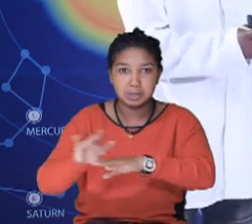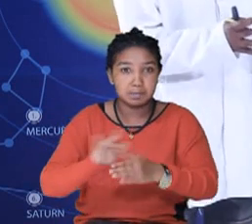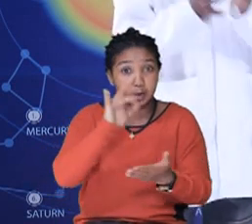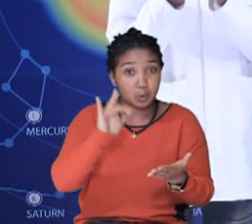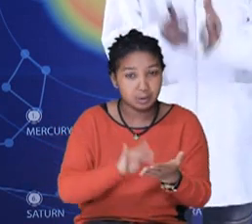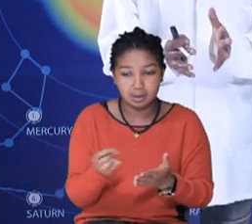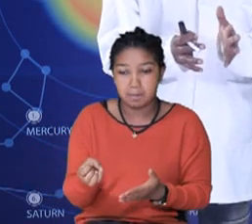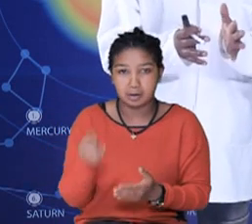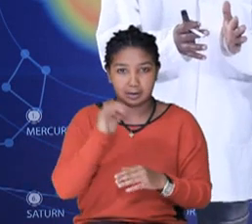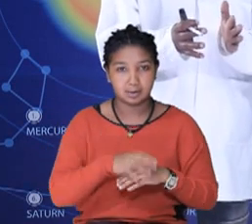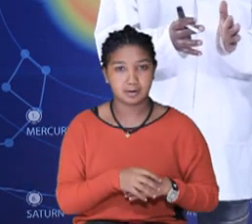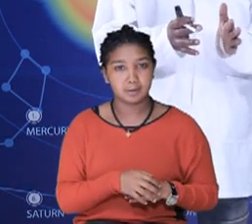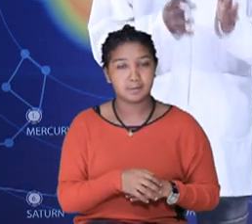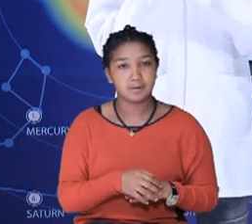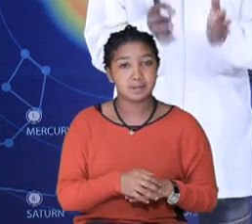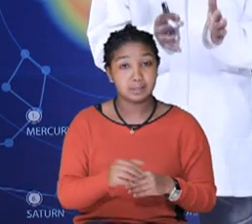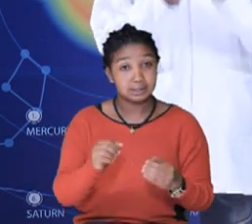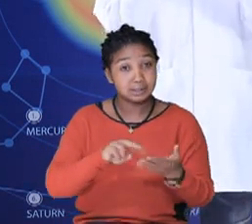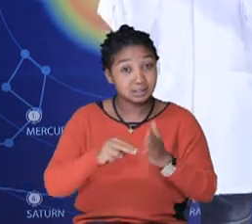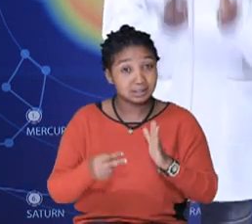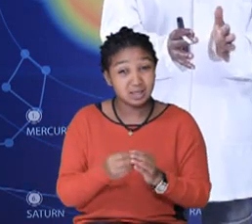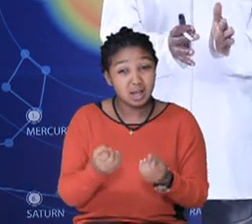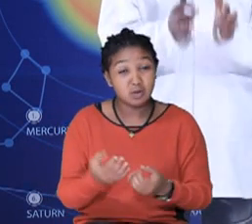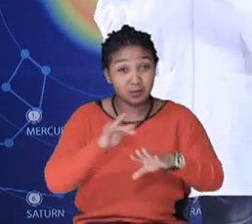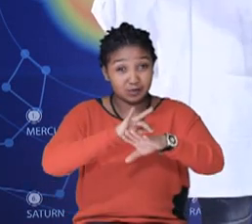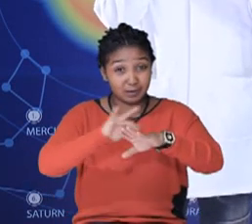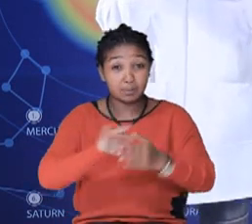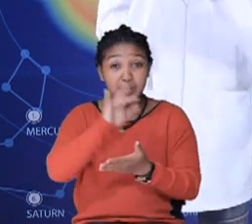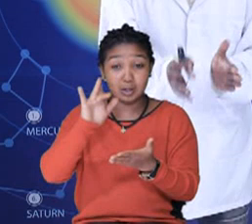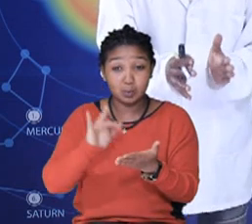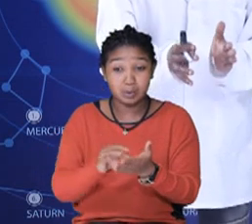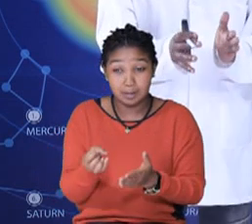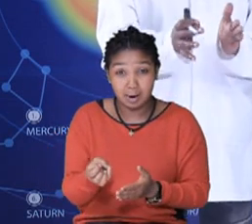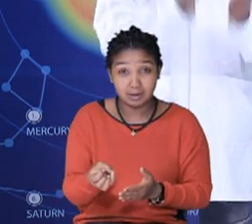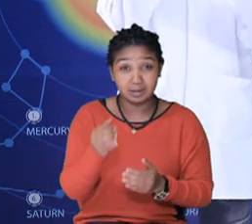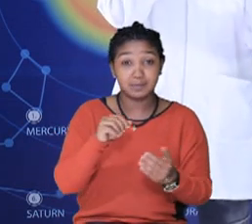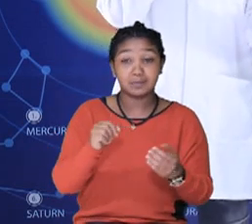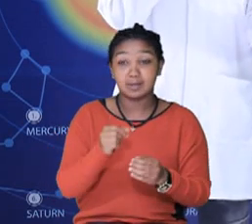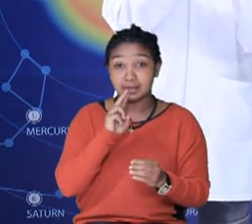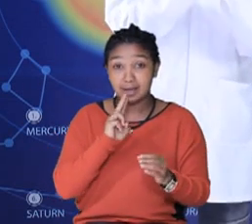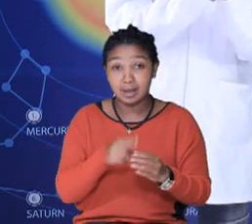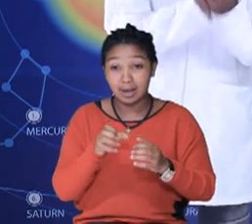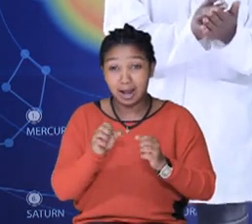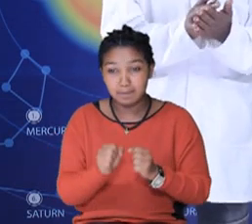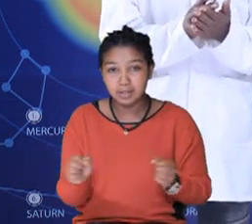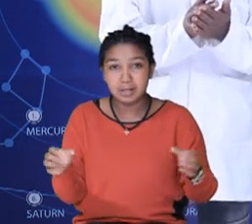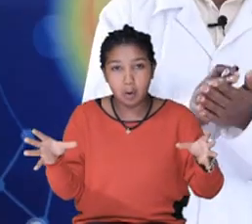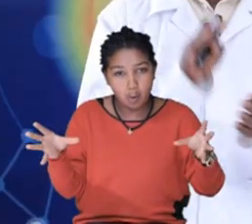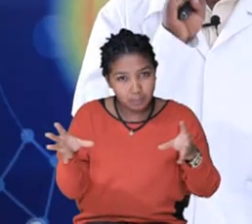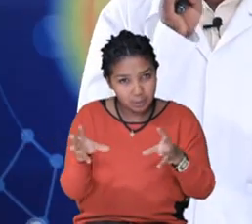between the particles. Since there is a lot of space between the particles, the gas can be